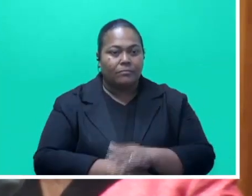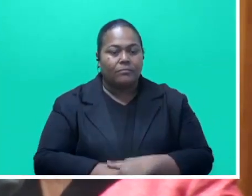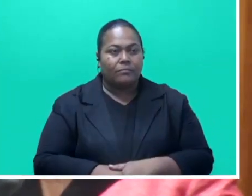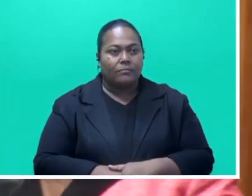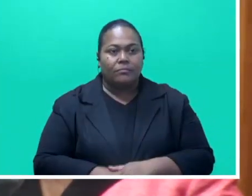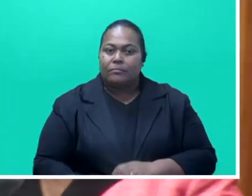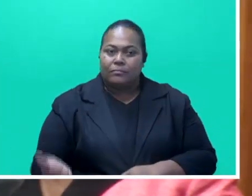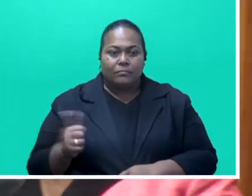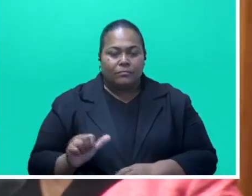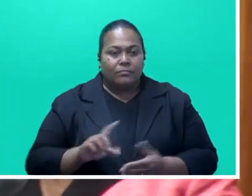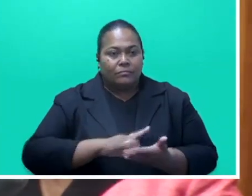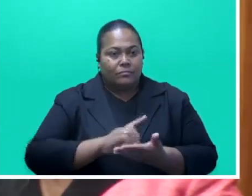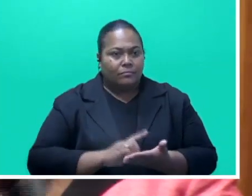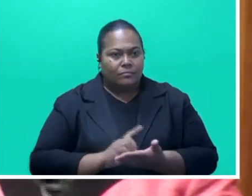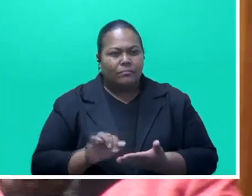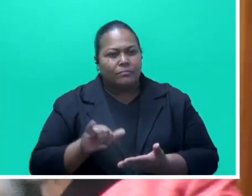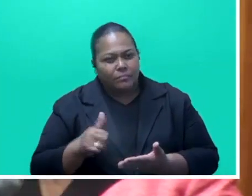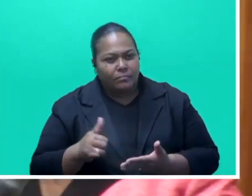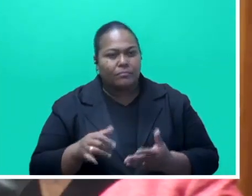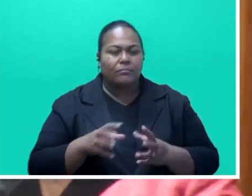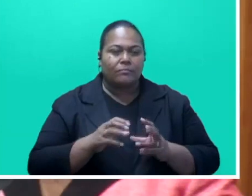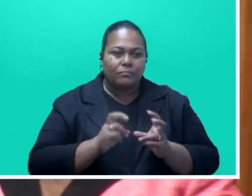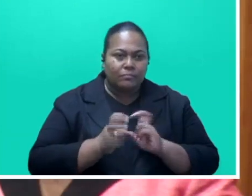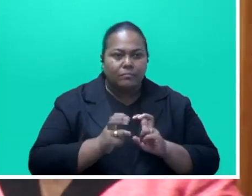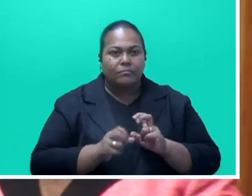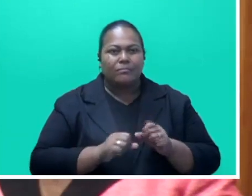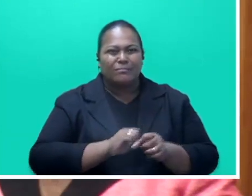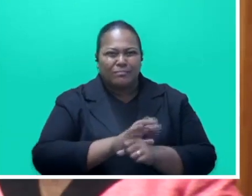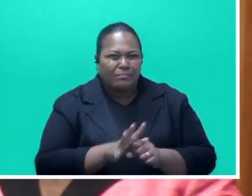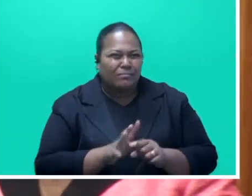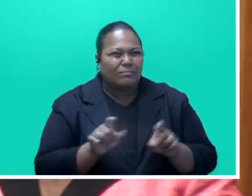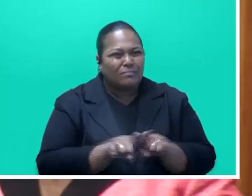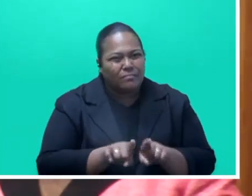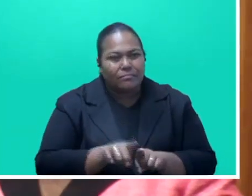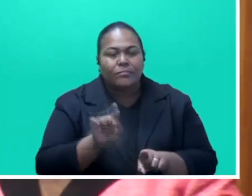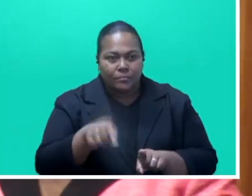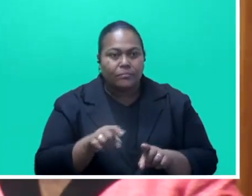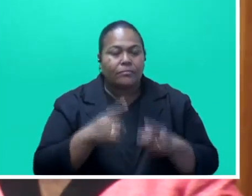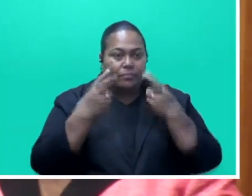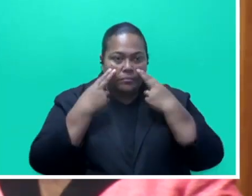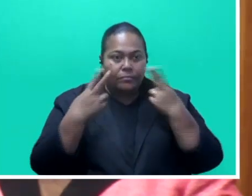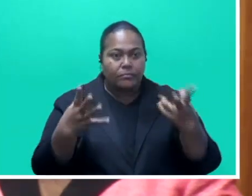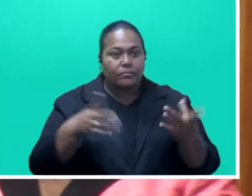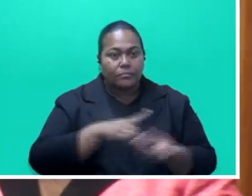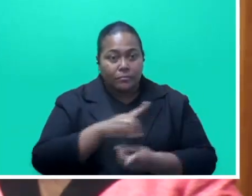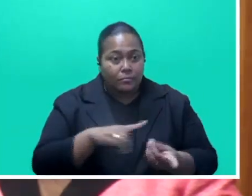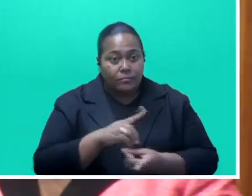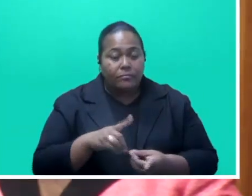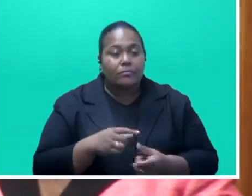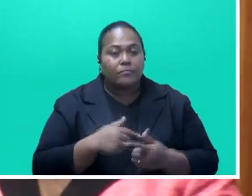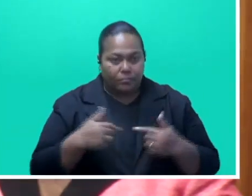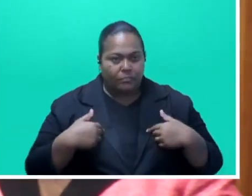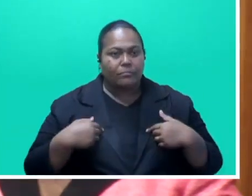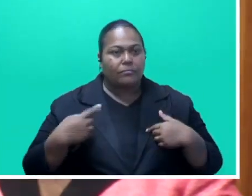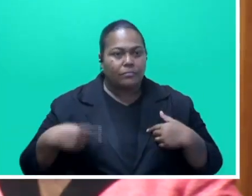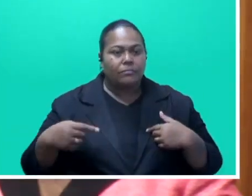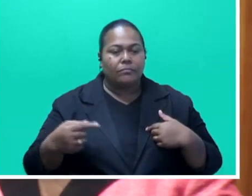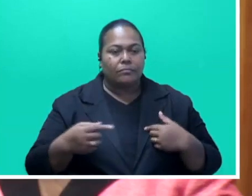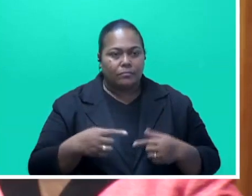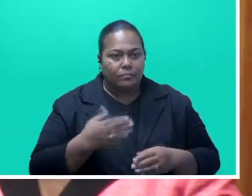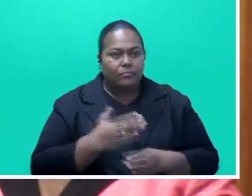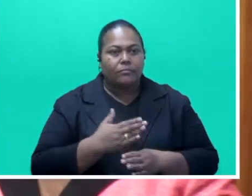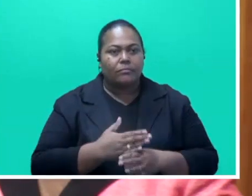overseeing any pandemic in the future or any national disaster, that is continuous, and we